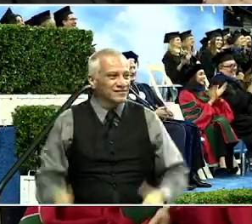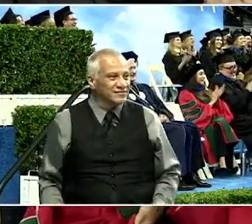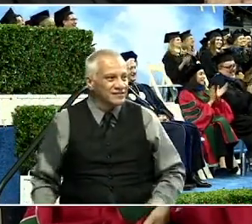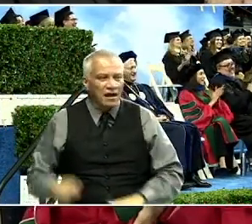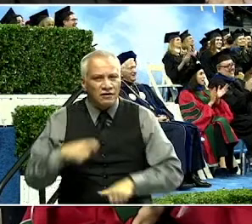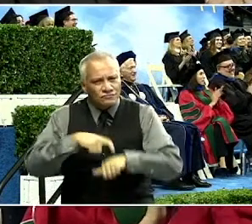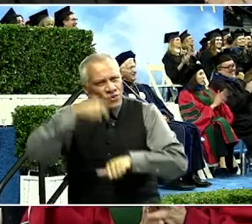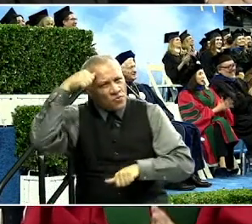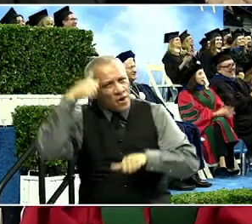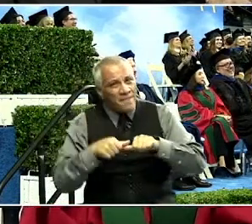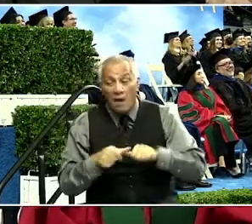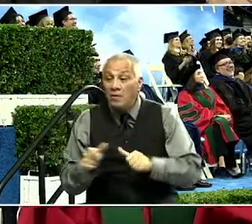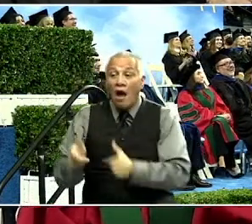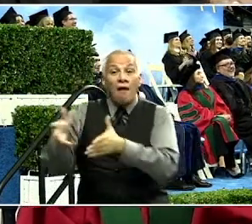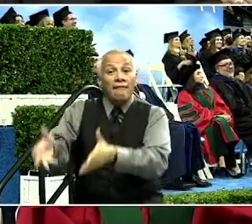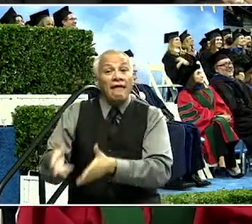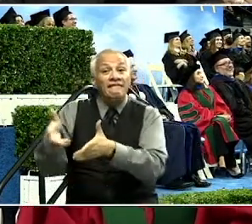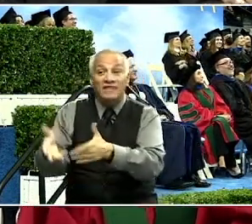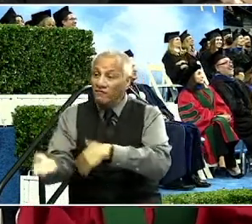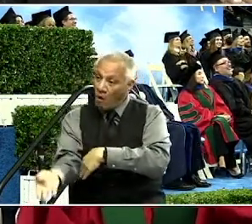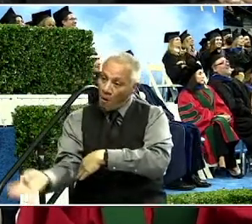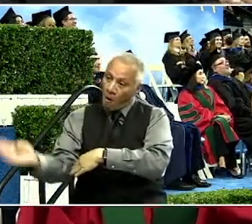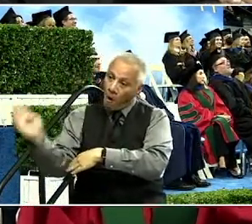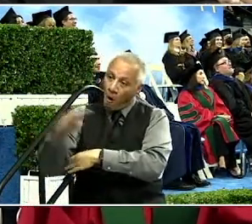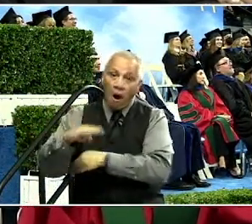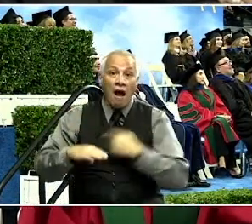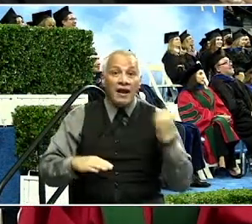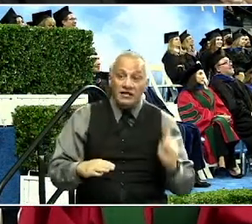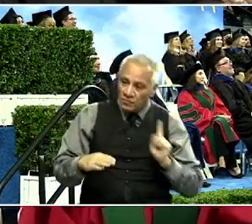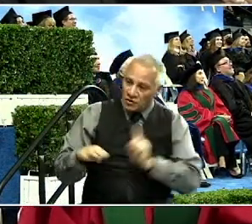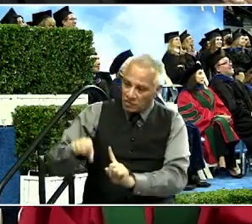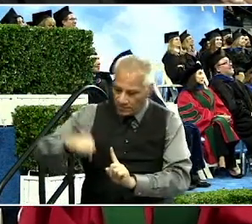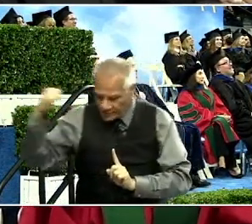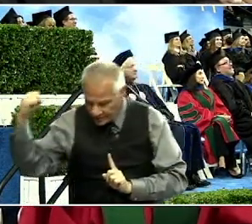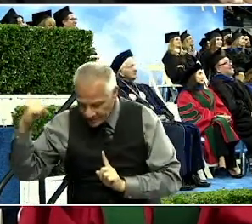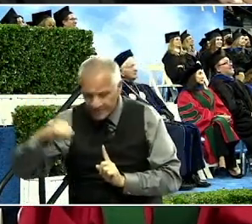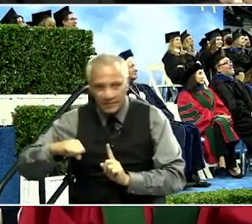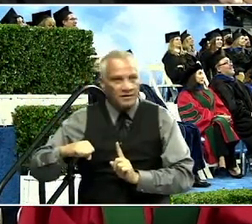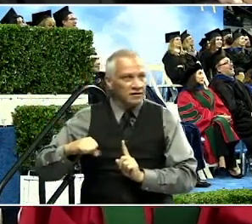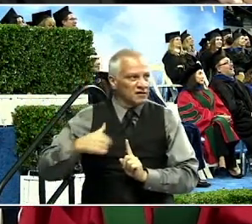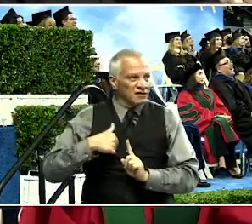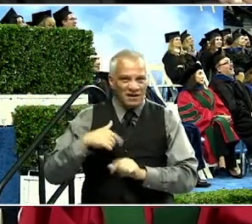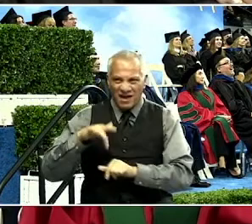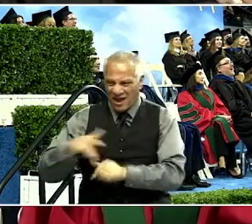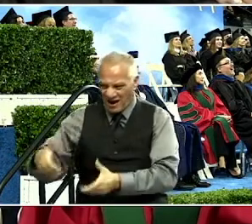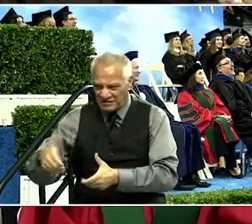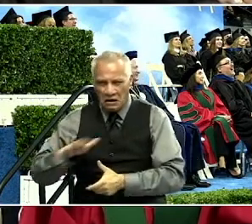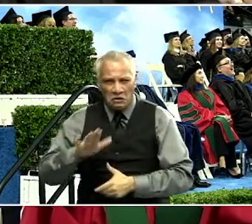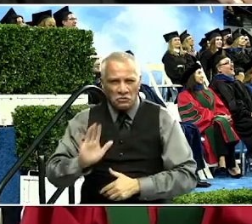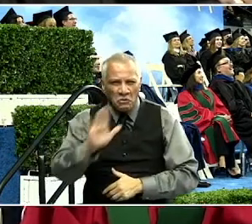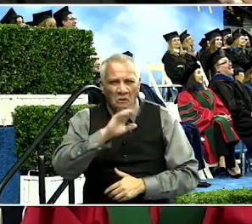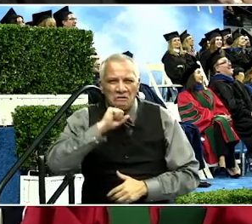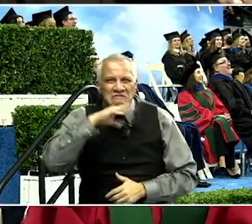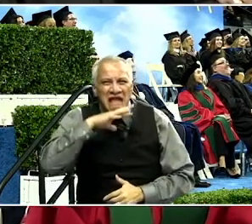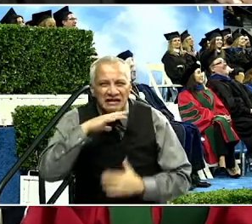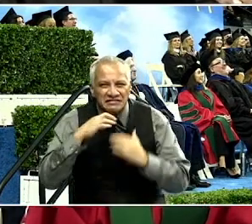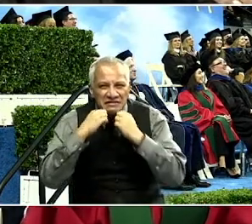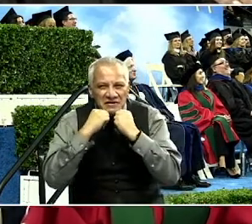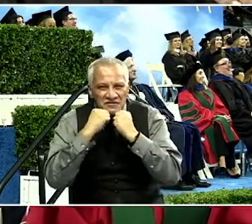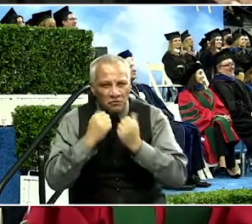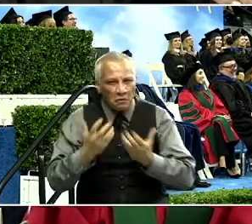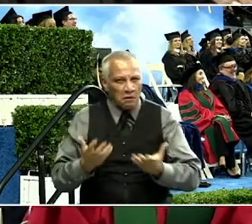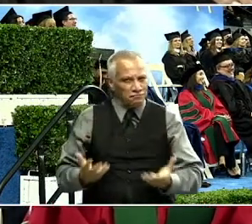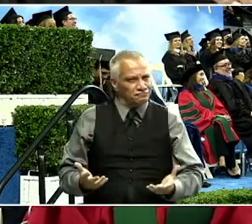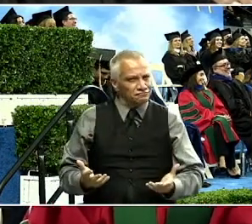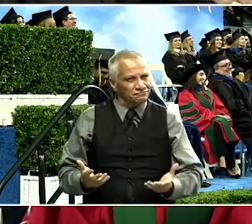As opposed to leaving it sitting in the machine all day for the next person to wonder if it's okay to touch your nasty, ratty underwear.